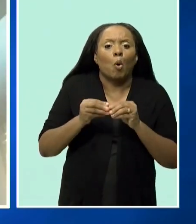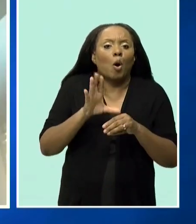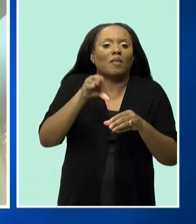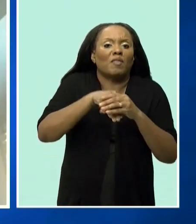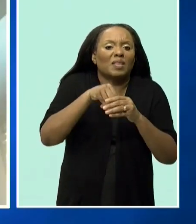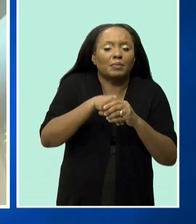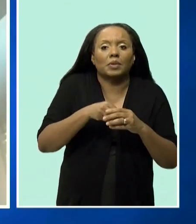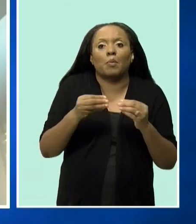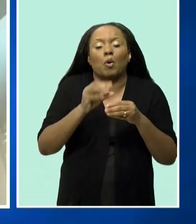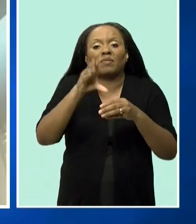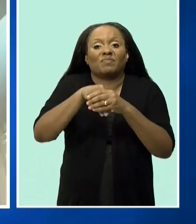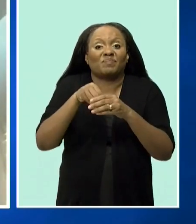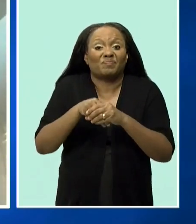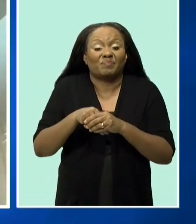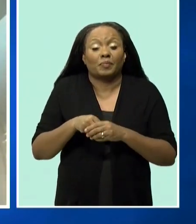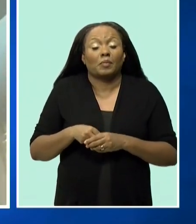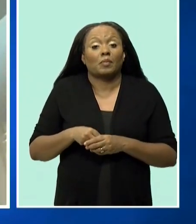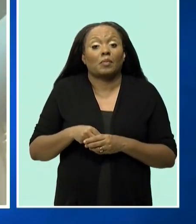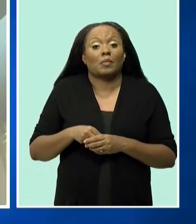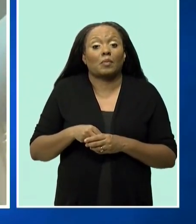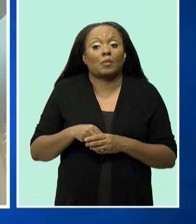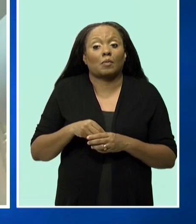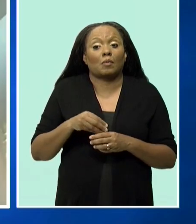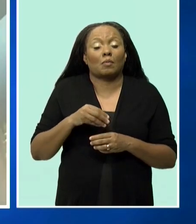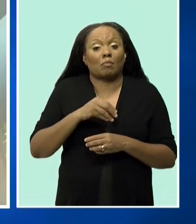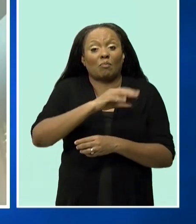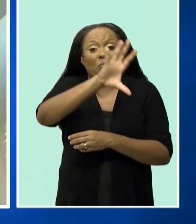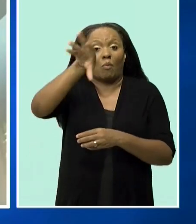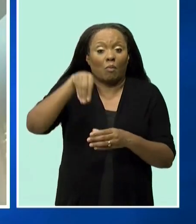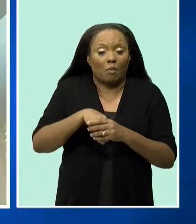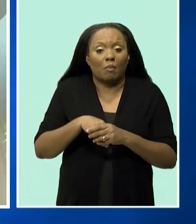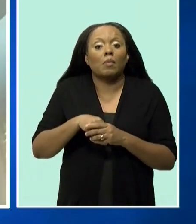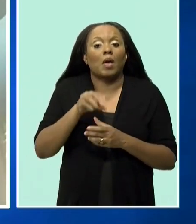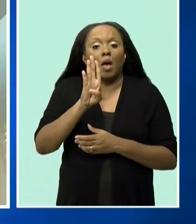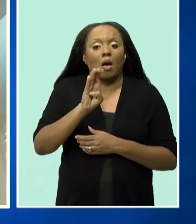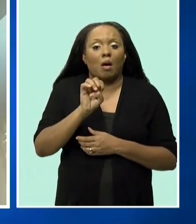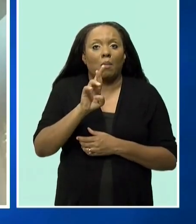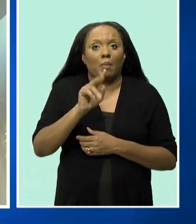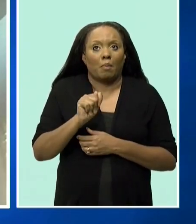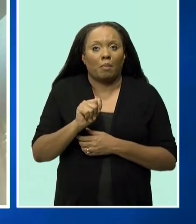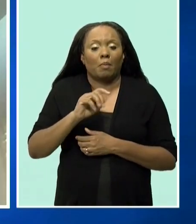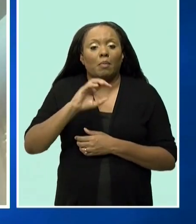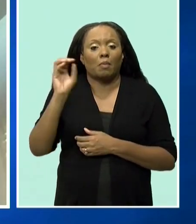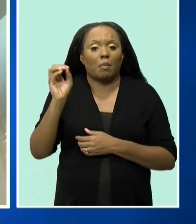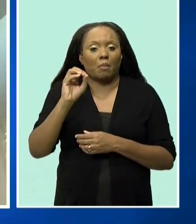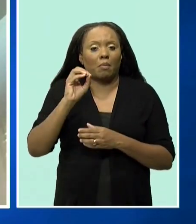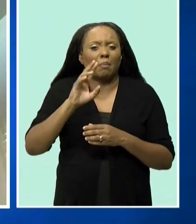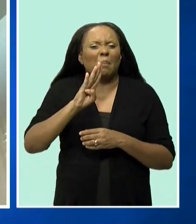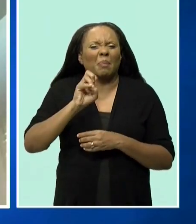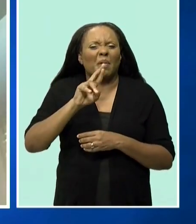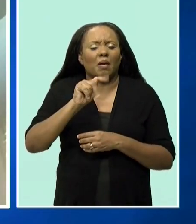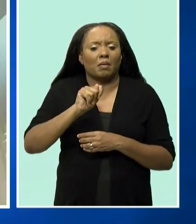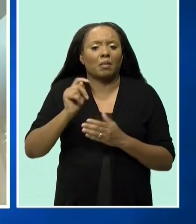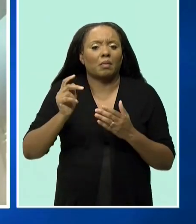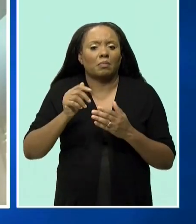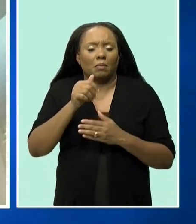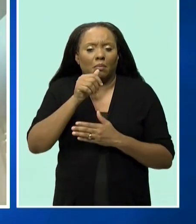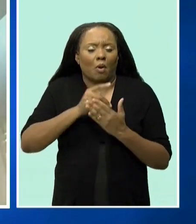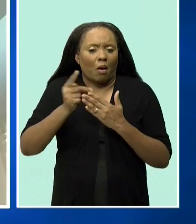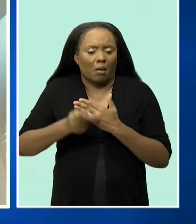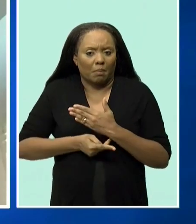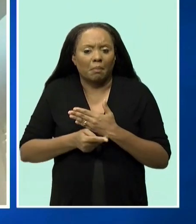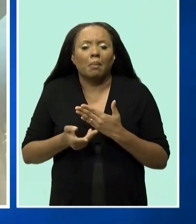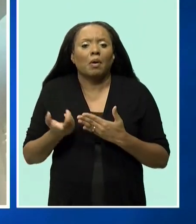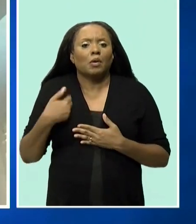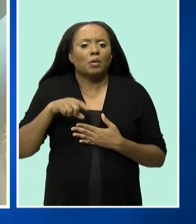that is in the BERT program. So that 5% growth rate we expect is predicated on the fiscal space